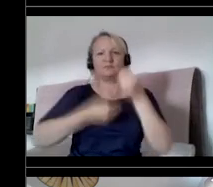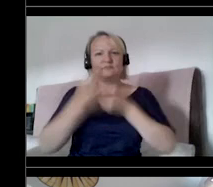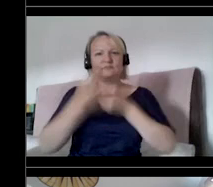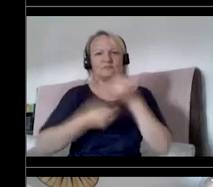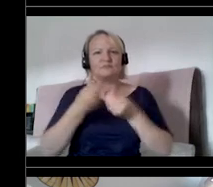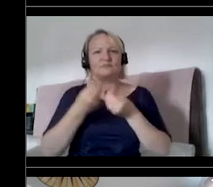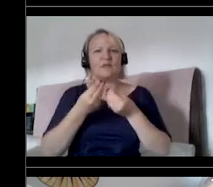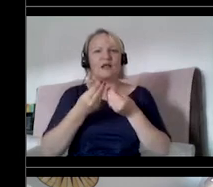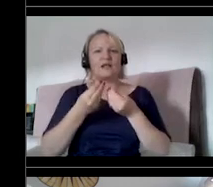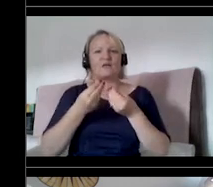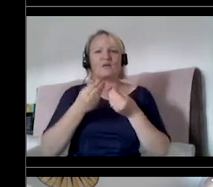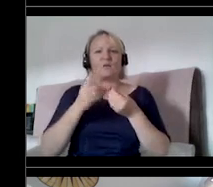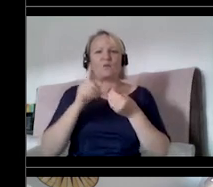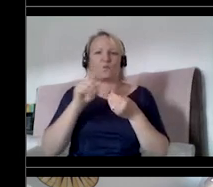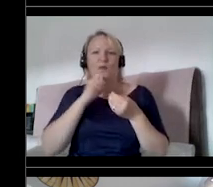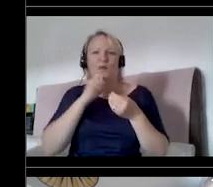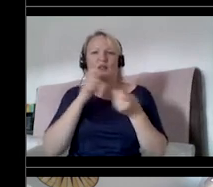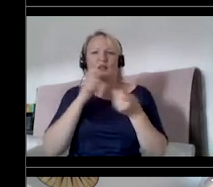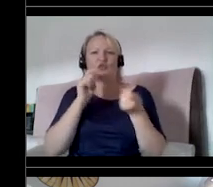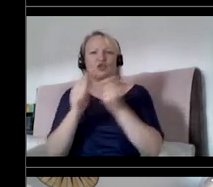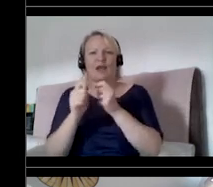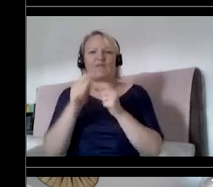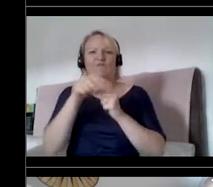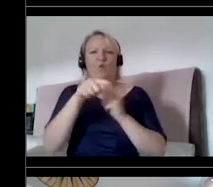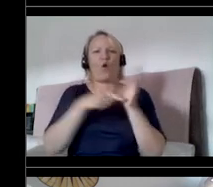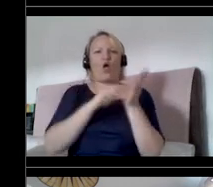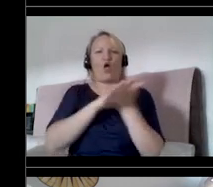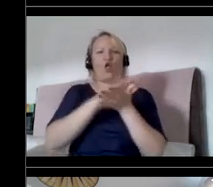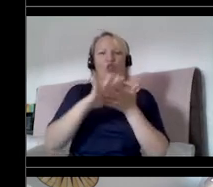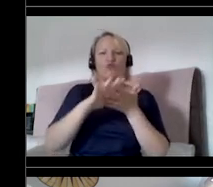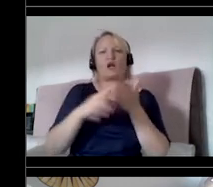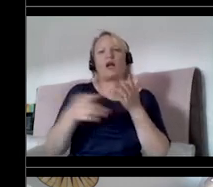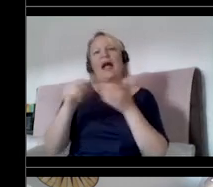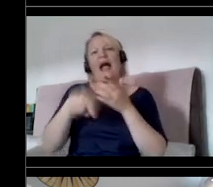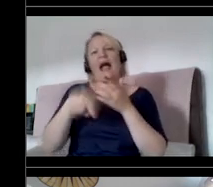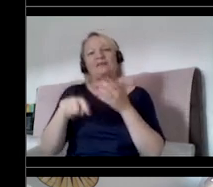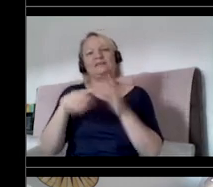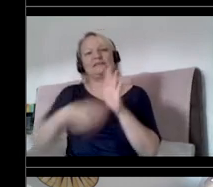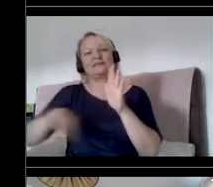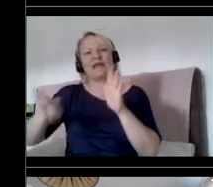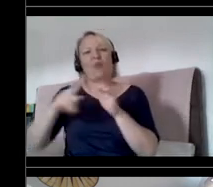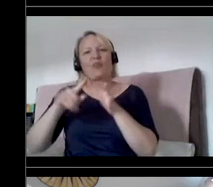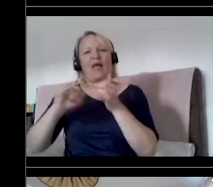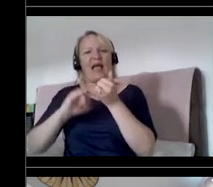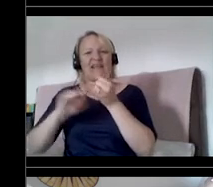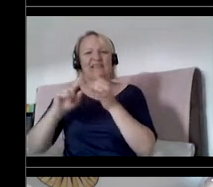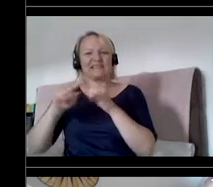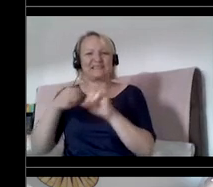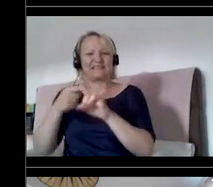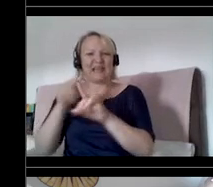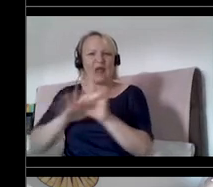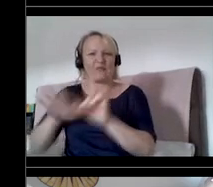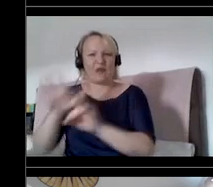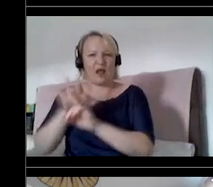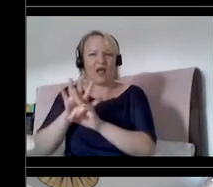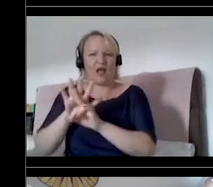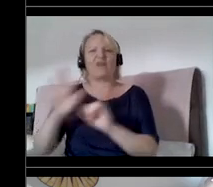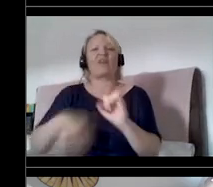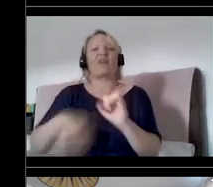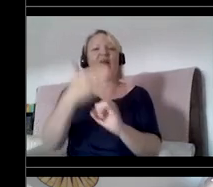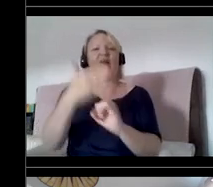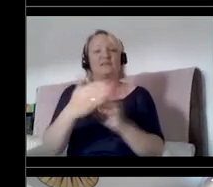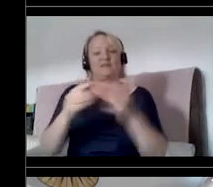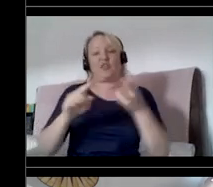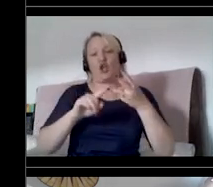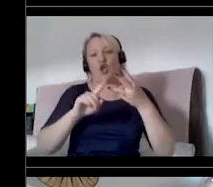a particular emphasis on Thurrock and the South Essex area. And the final section will be that live Q&A session where Gareth